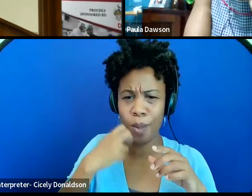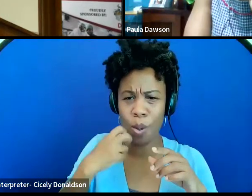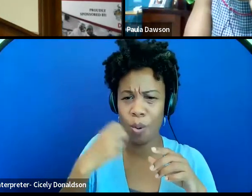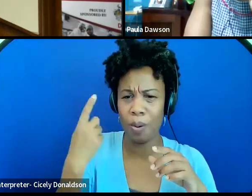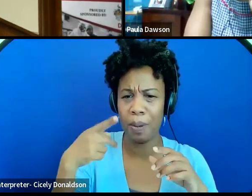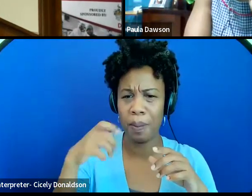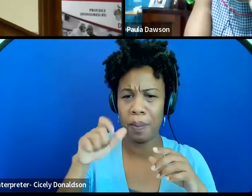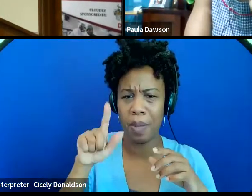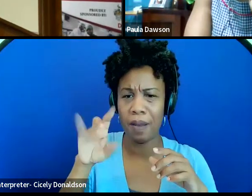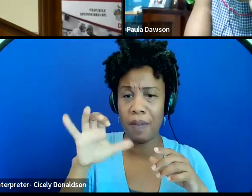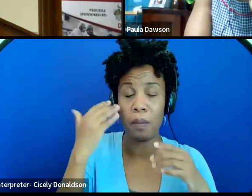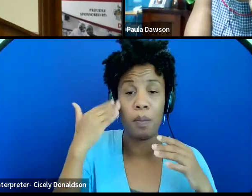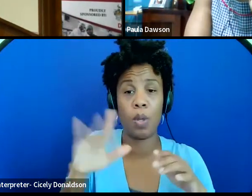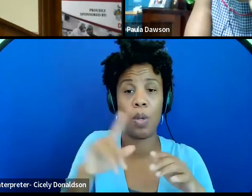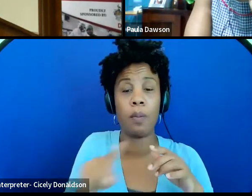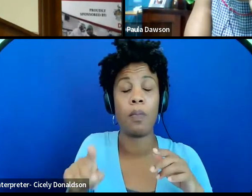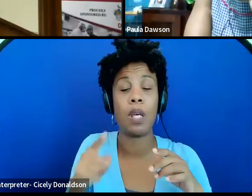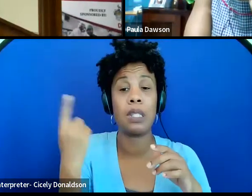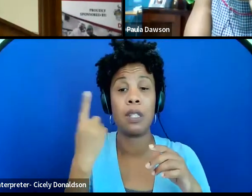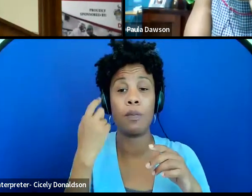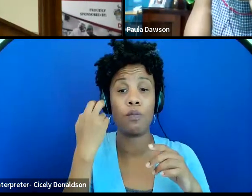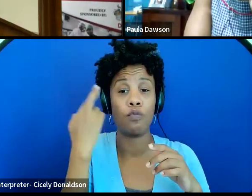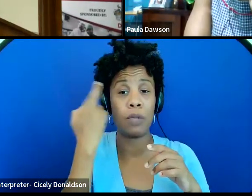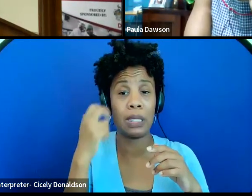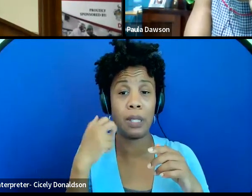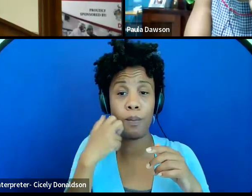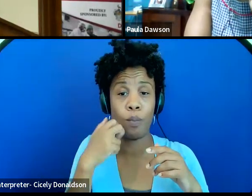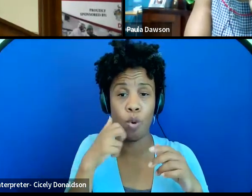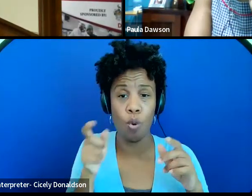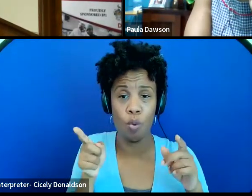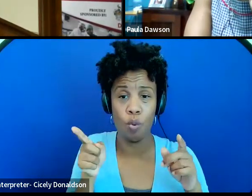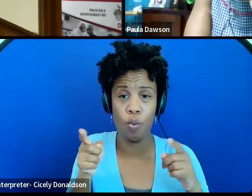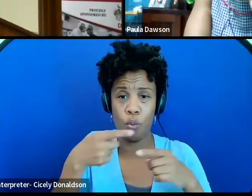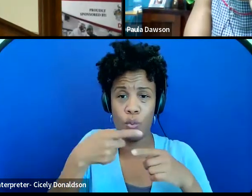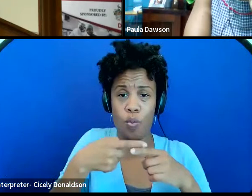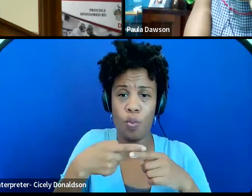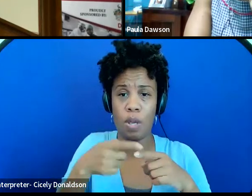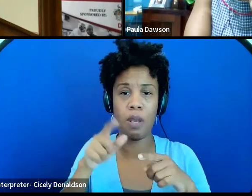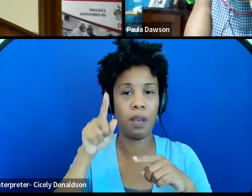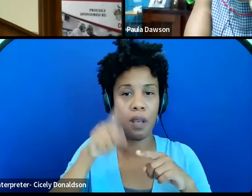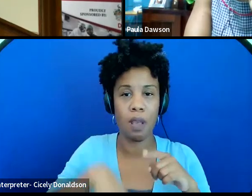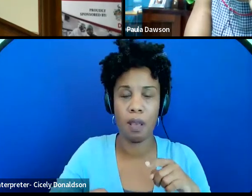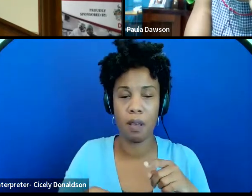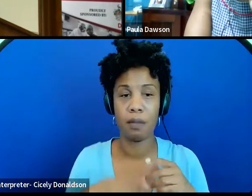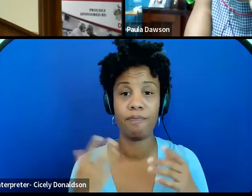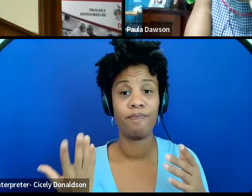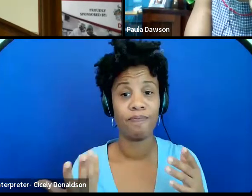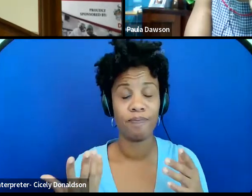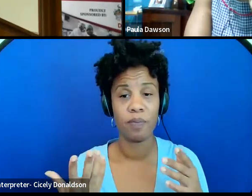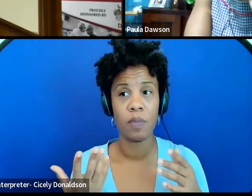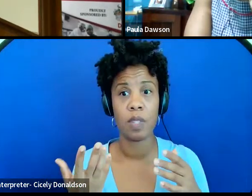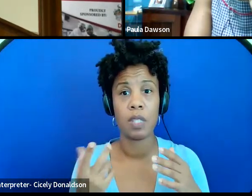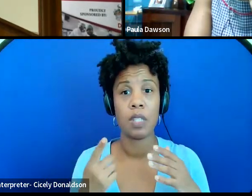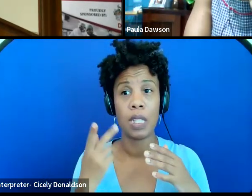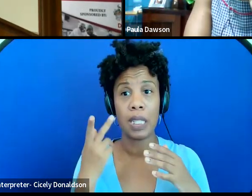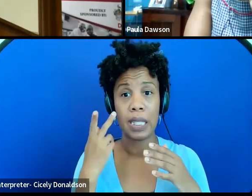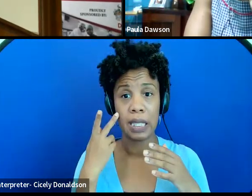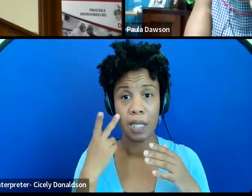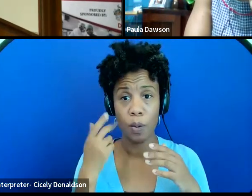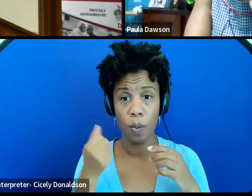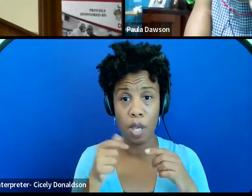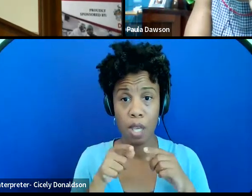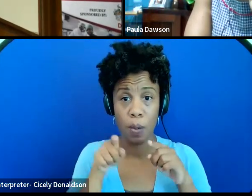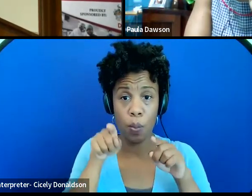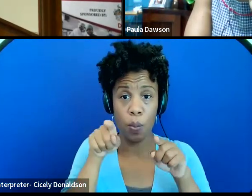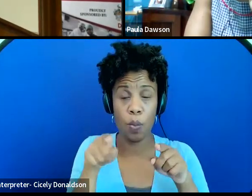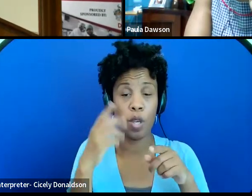there, why the leg is unable to fold. So even if you are to stretch those legs out equally, like how